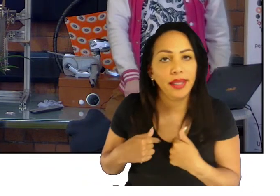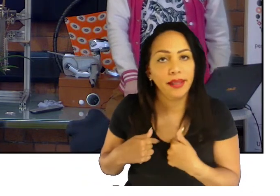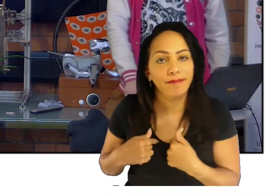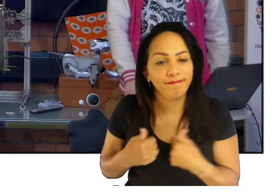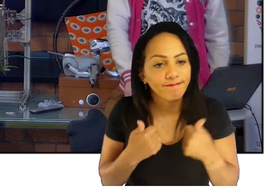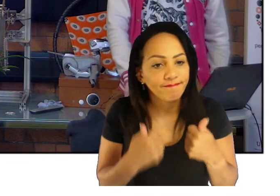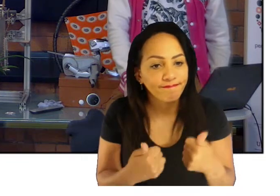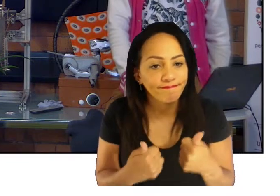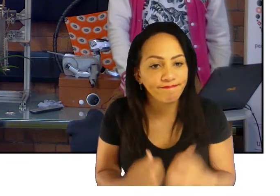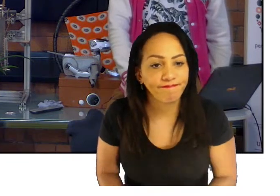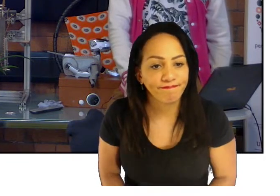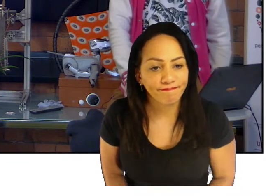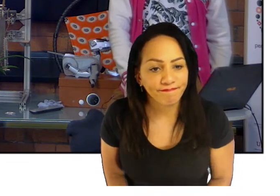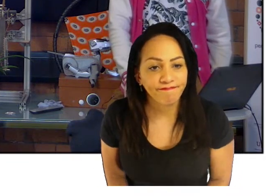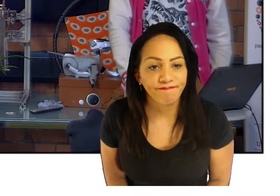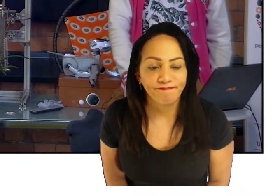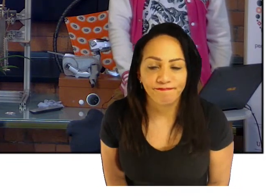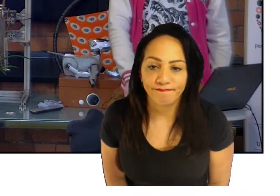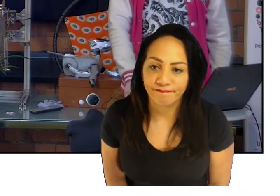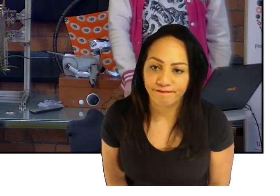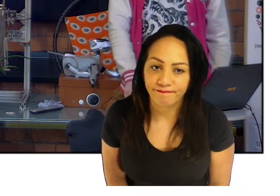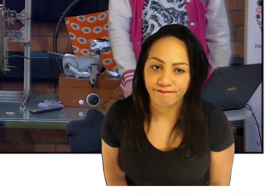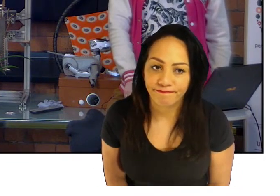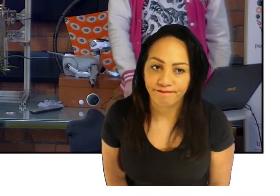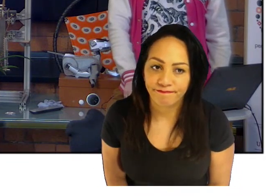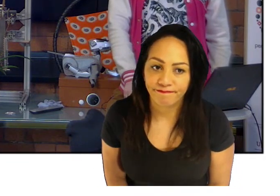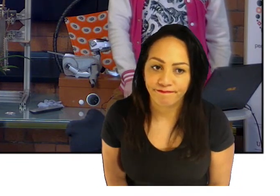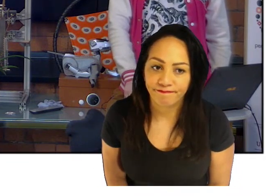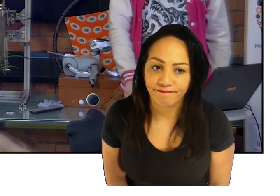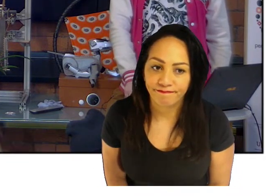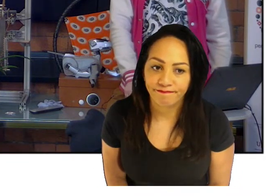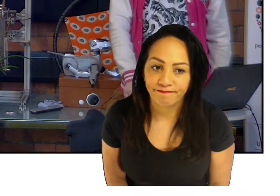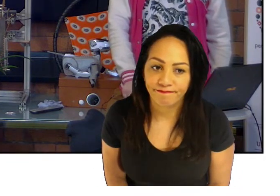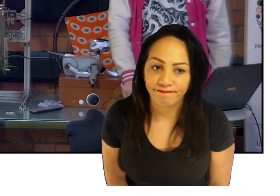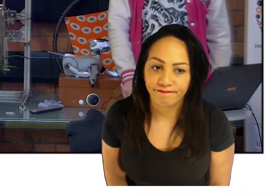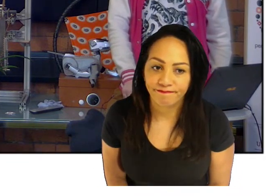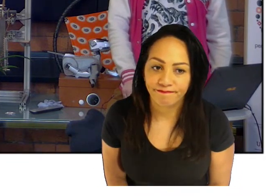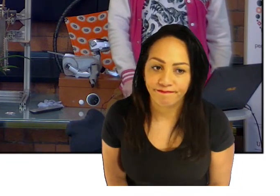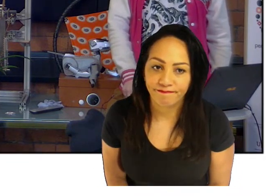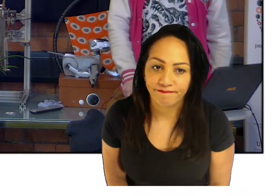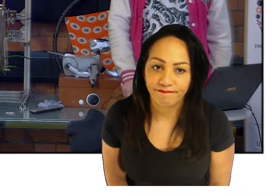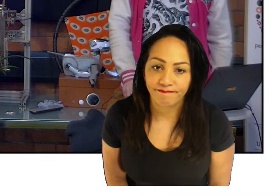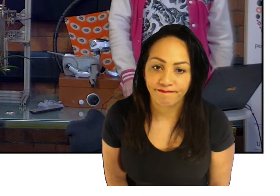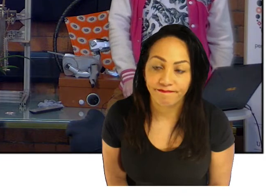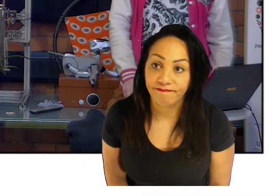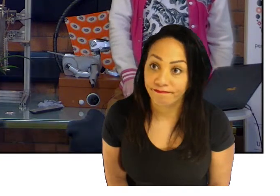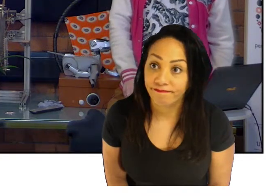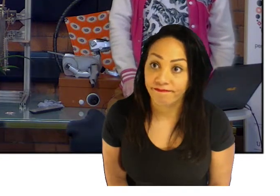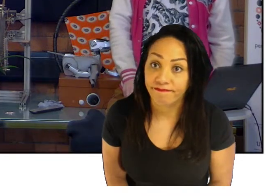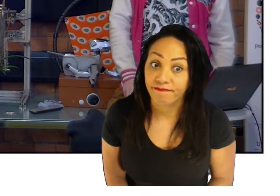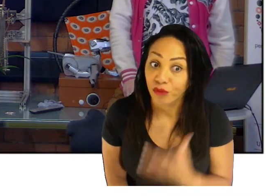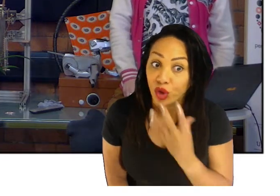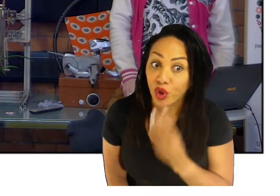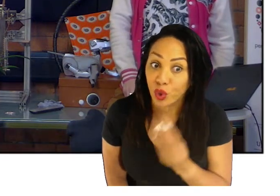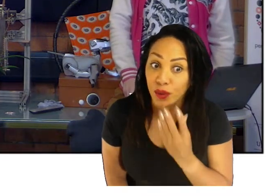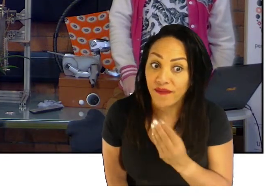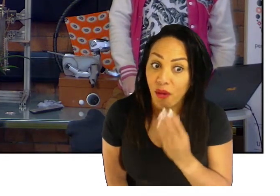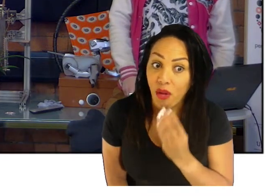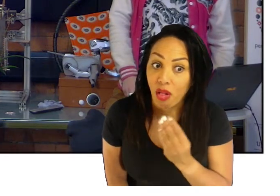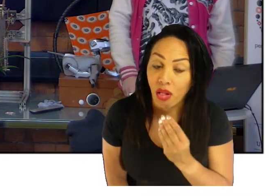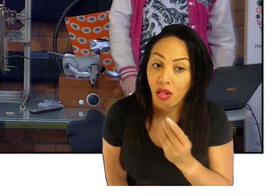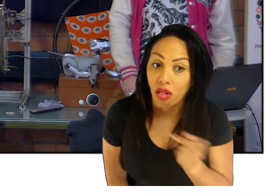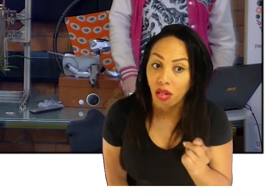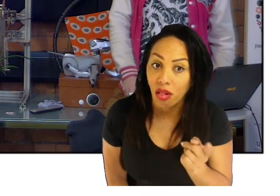Wonderful. That Thank you. was really useful to hear, and I need to start doing that point